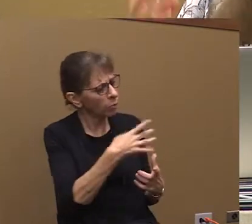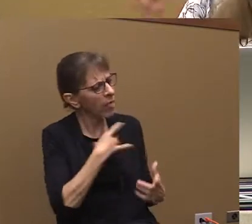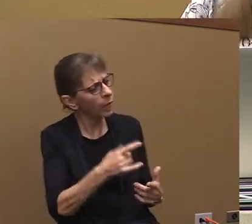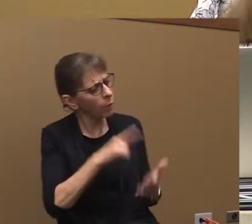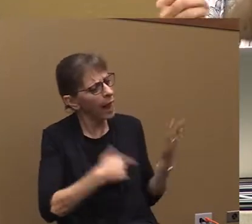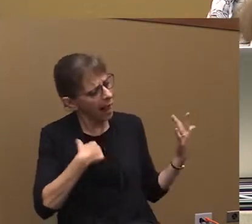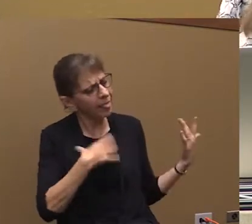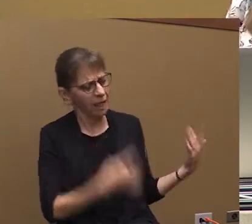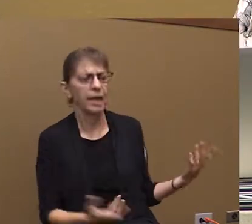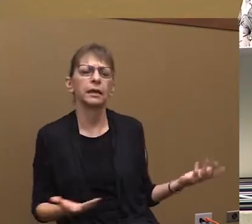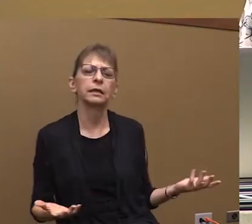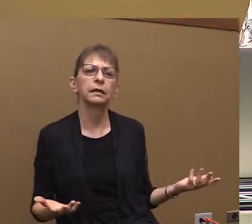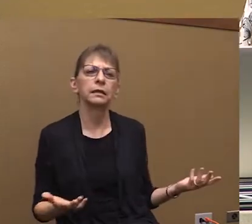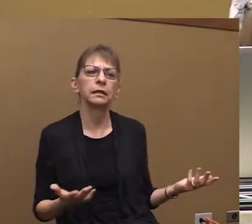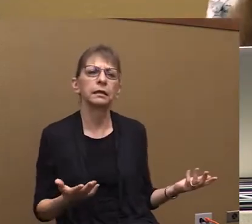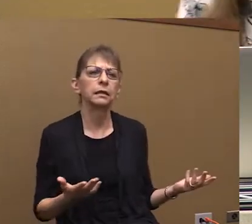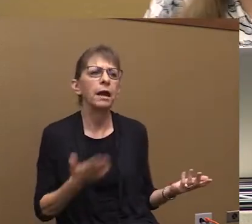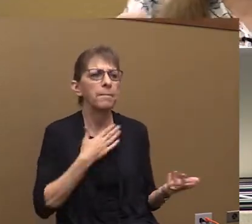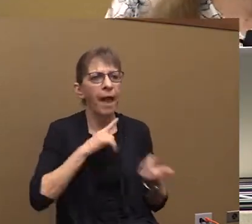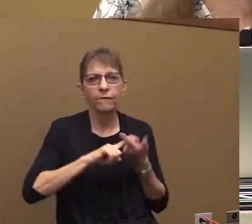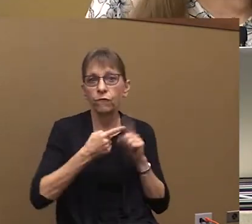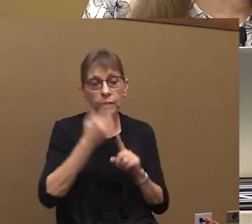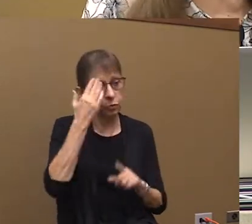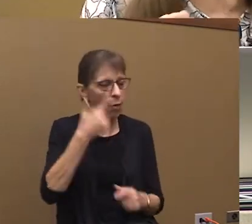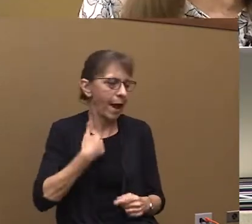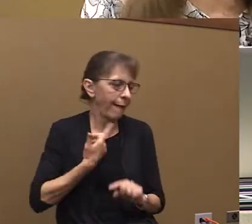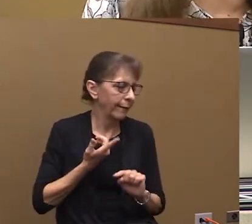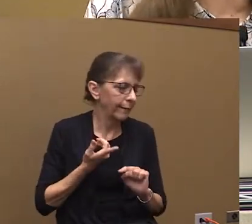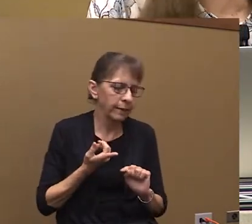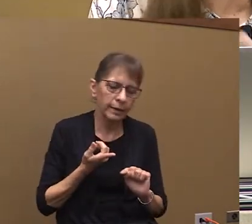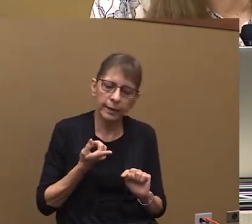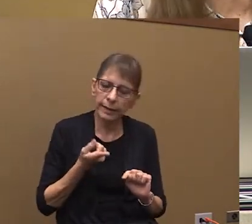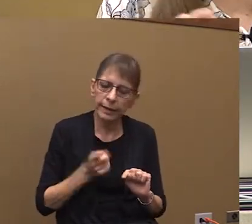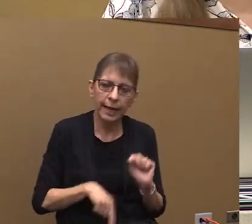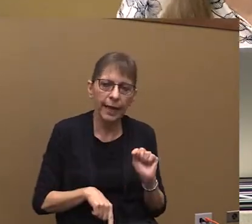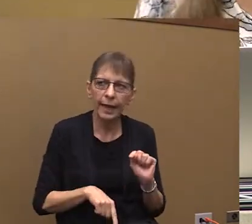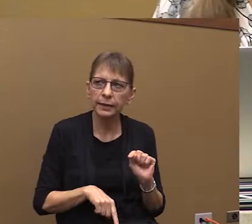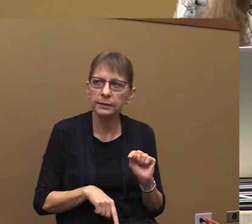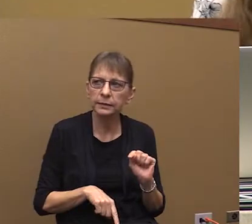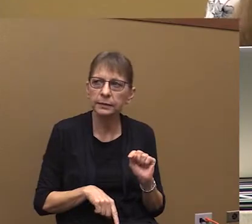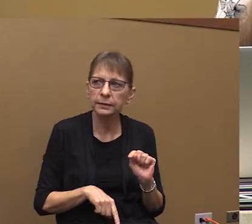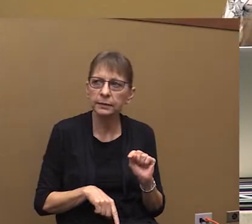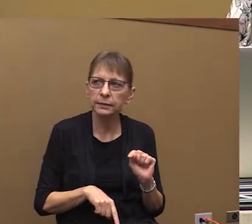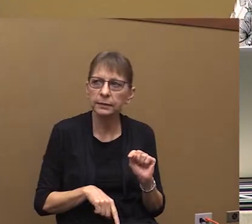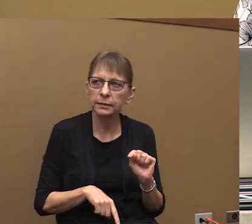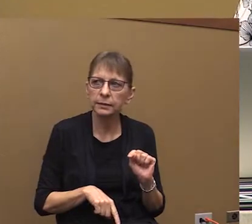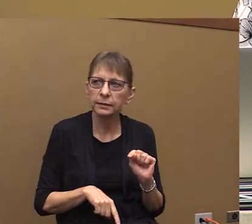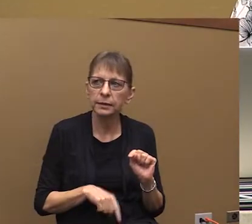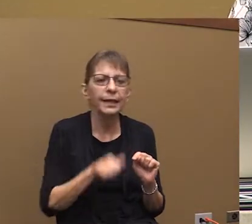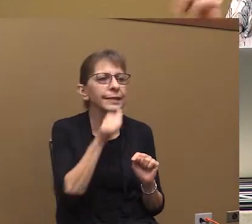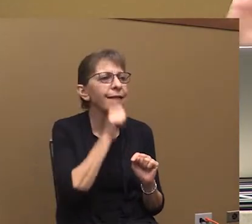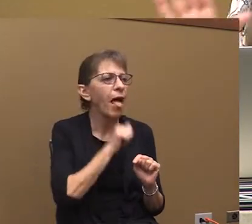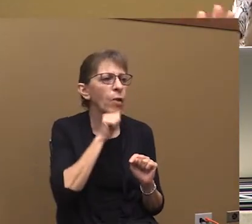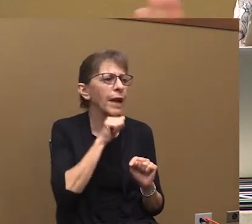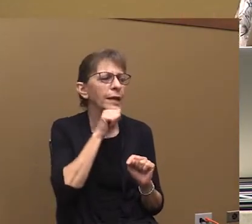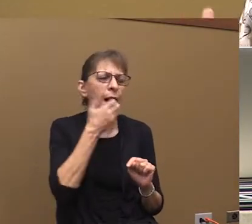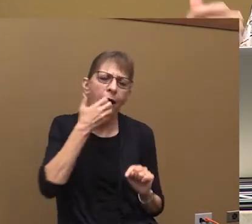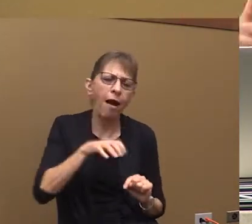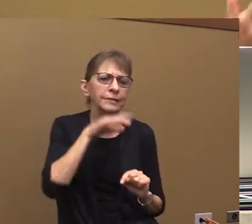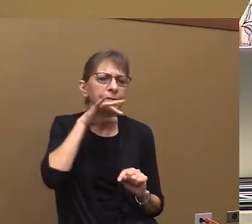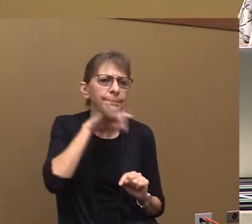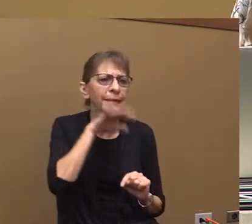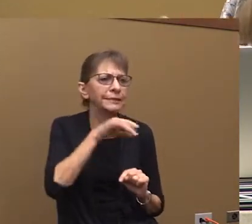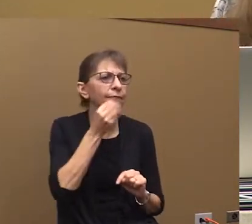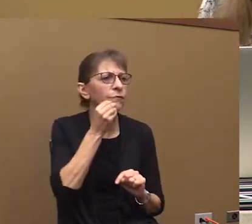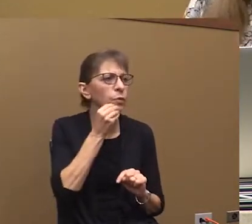matter, but like we've talked about before, some people want you to like what they like. And my friends know that